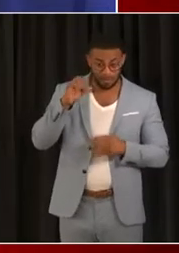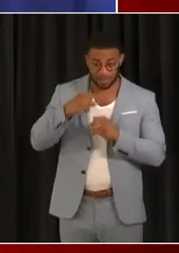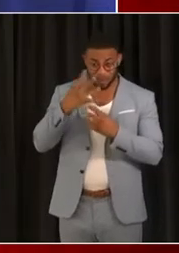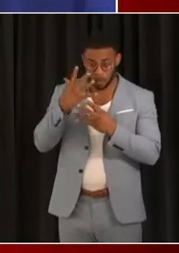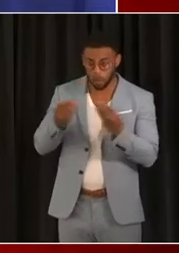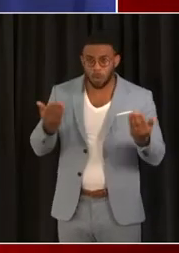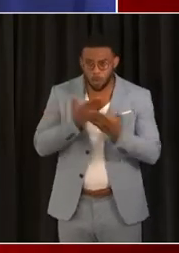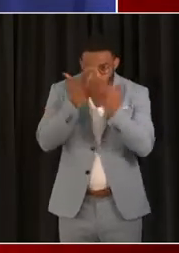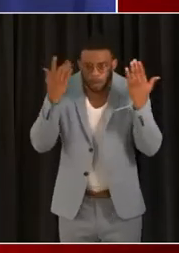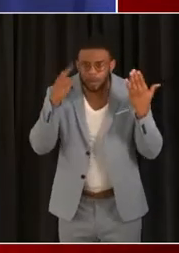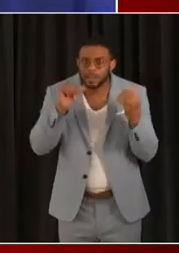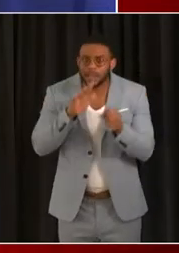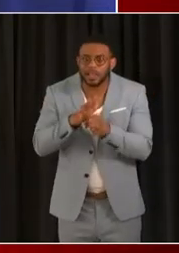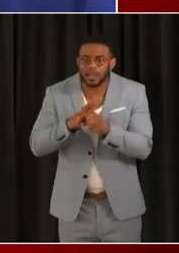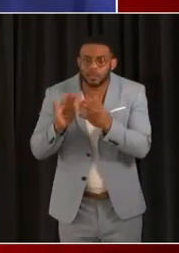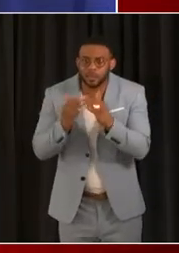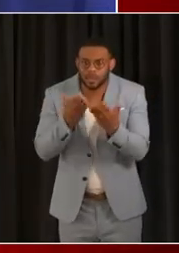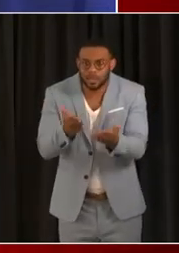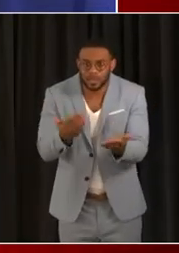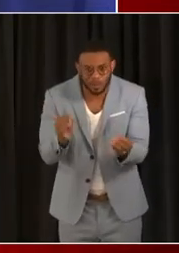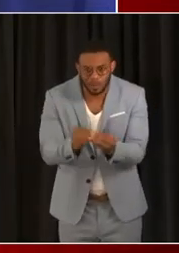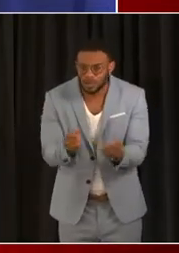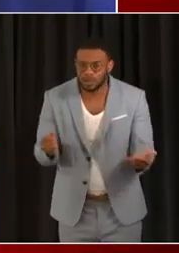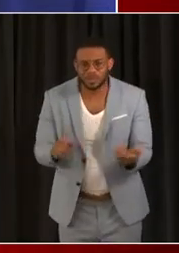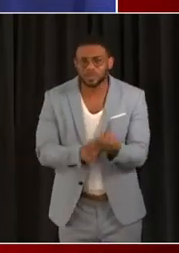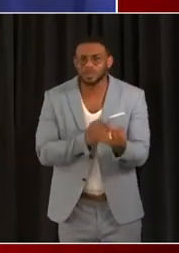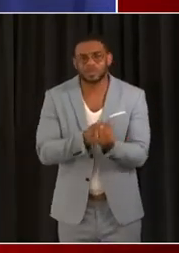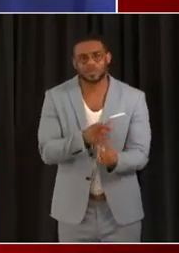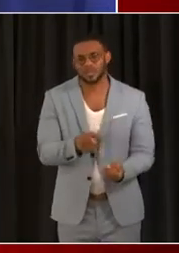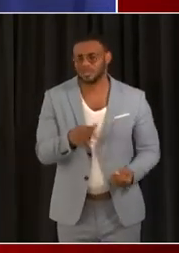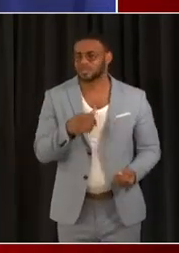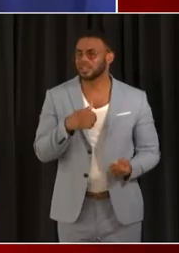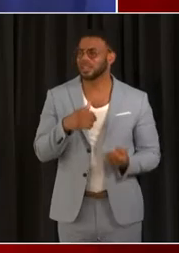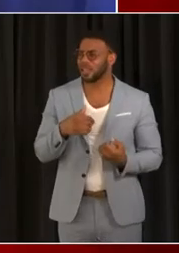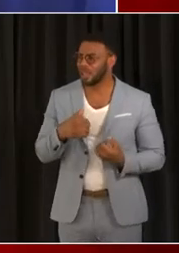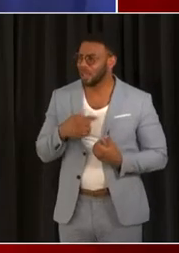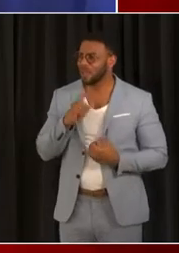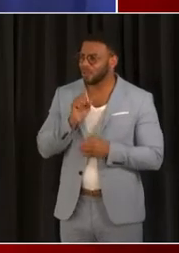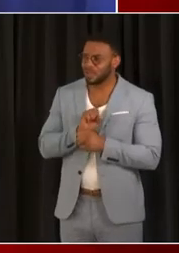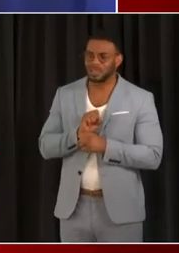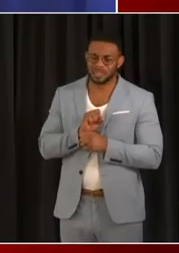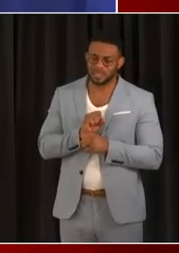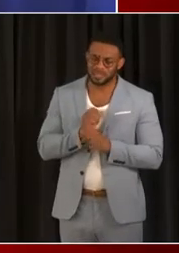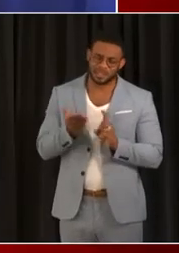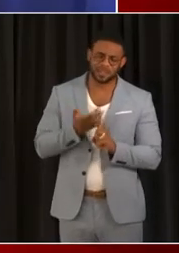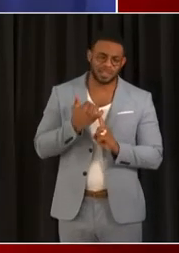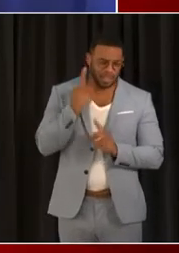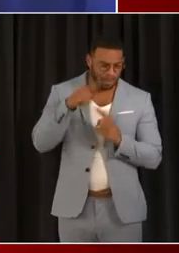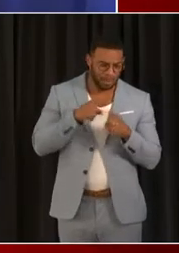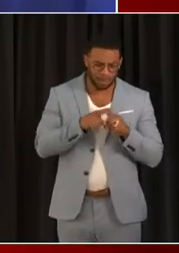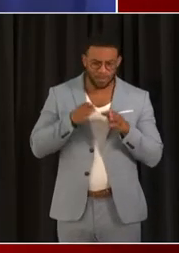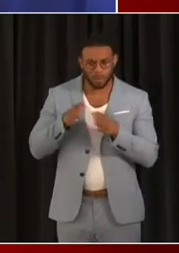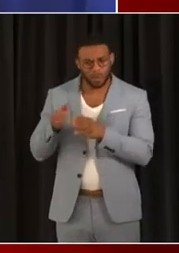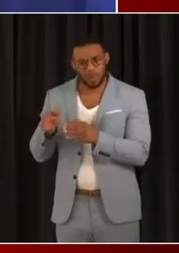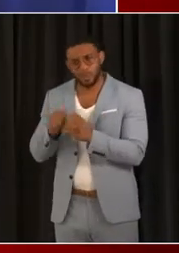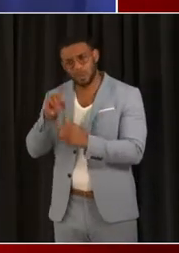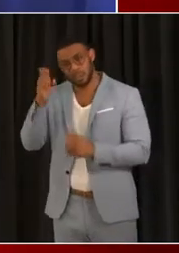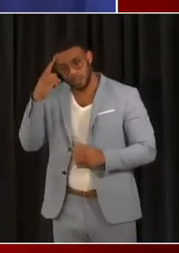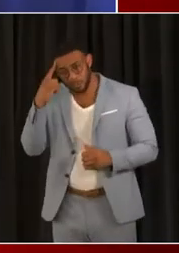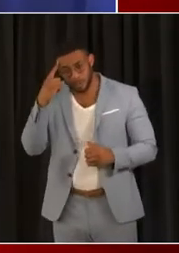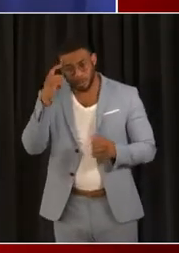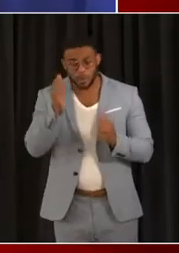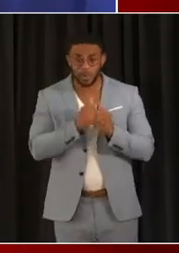just go away because there's not enough community there any longer to support them. So I would really compel us to think about ways